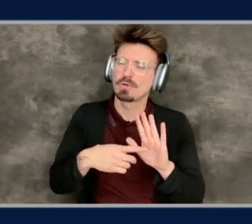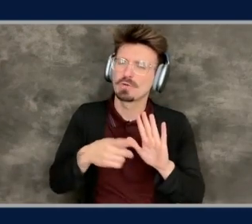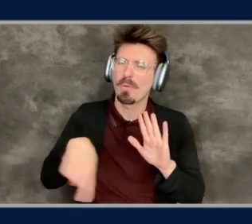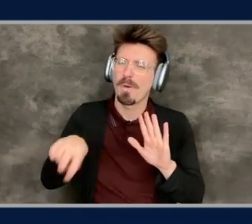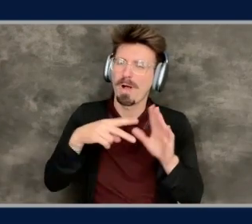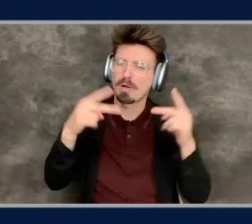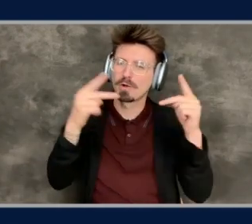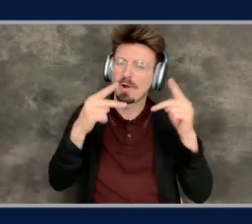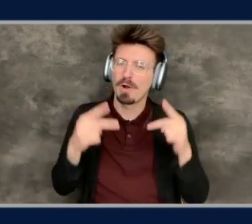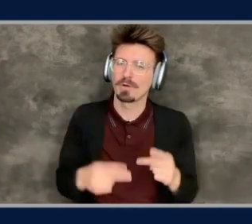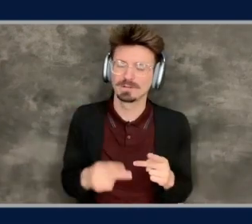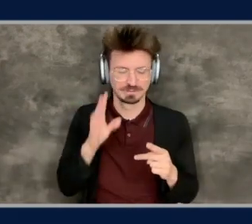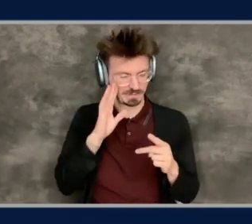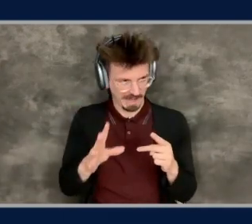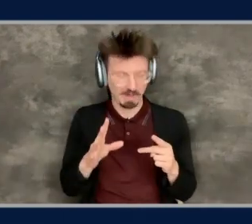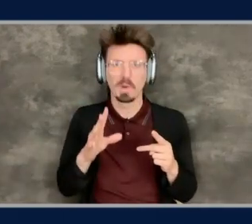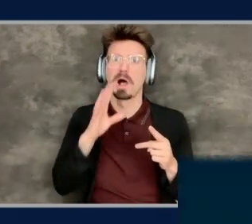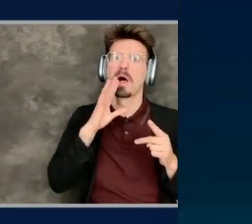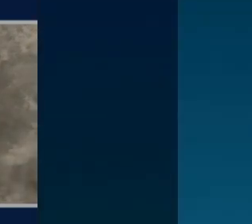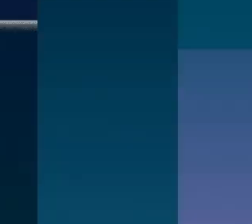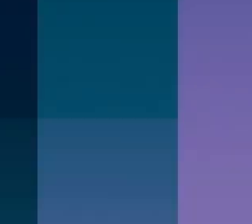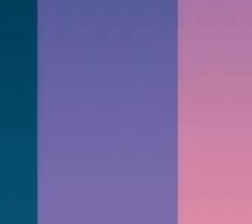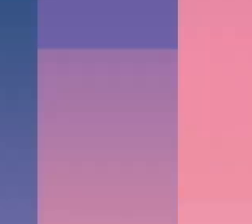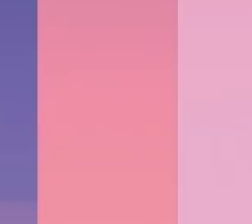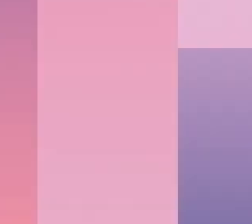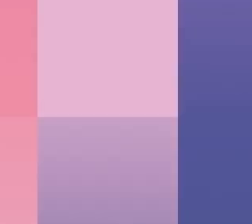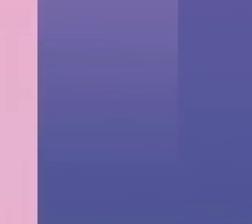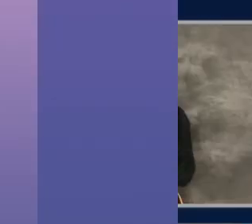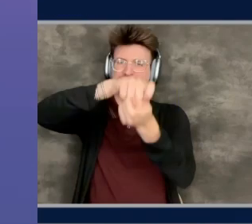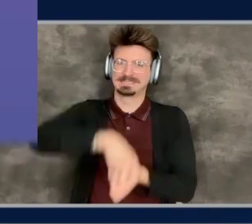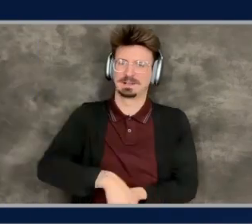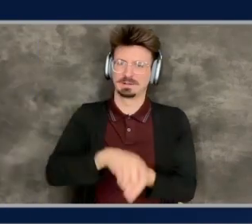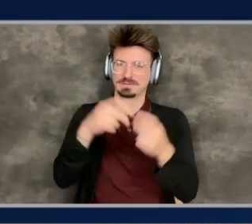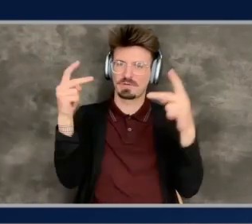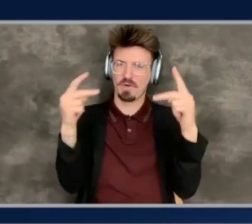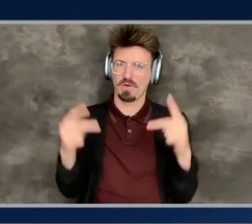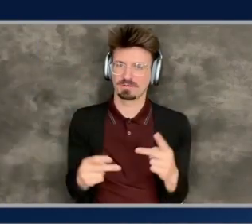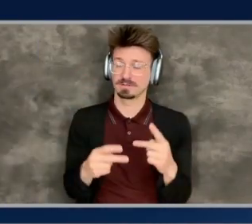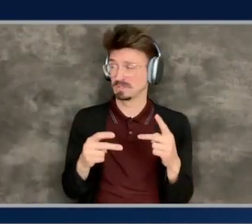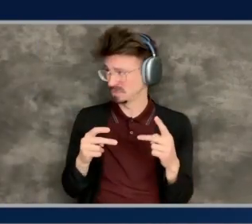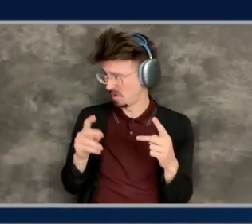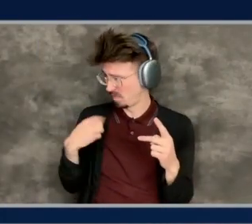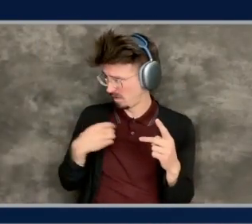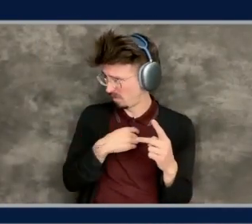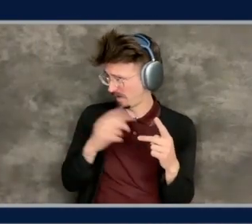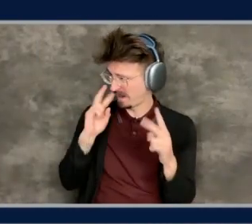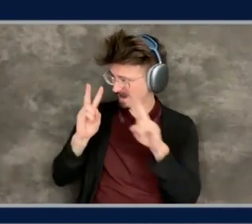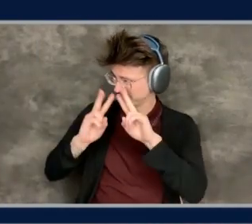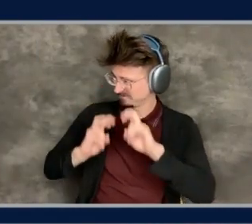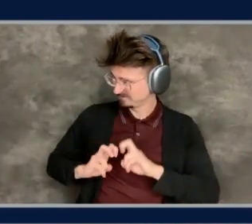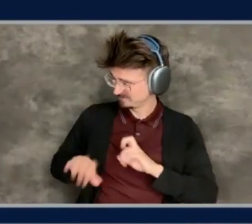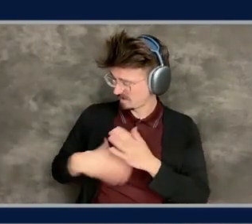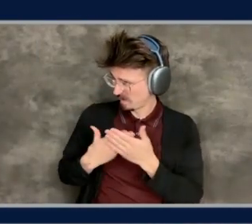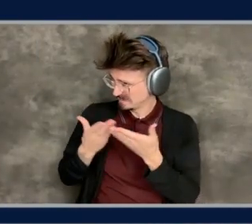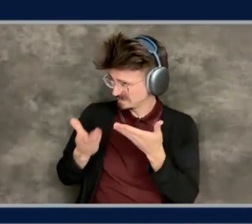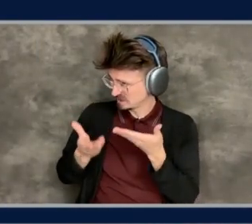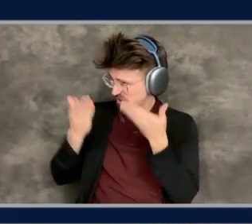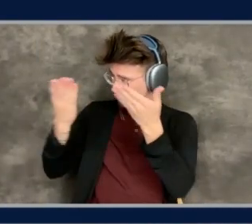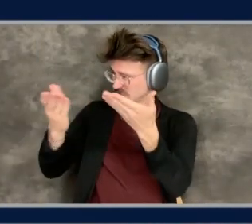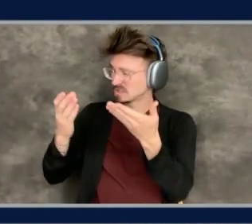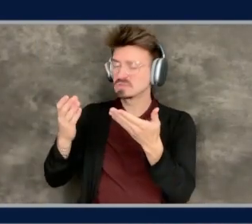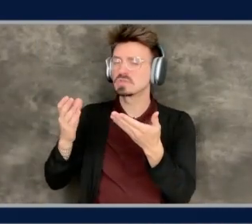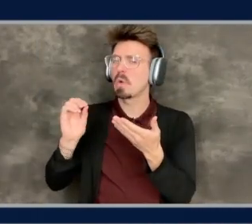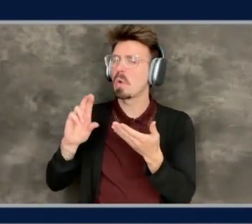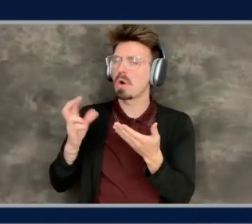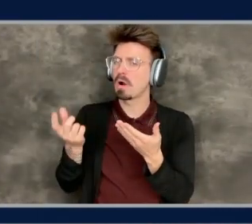you know, GitHub. And what happens in there? Are we going to look at some of the suggestions, maybe, that Q? Or are we just looking at Bob's Bookstore